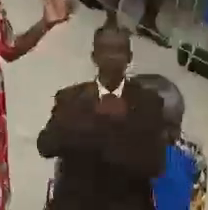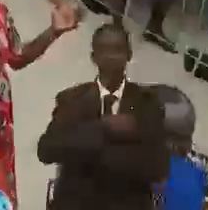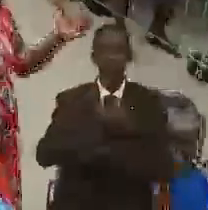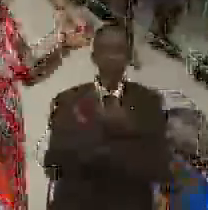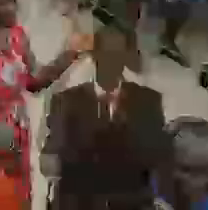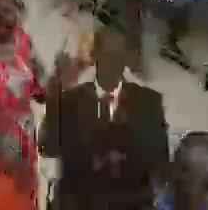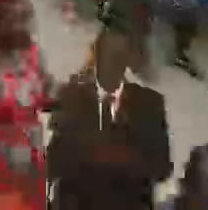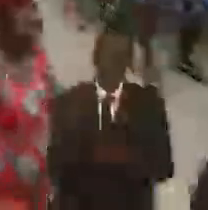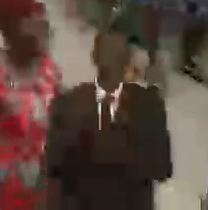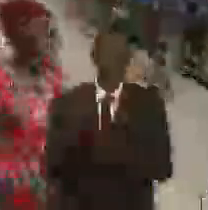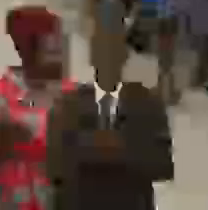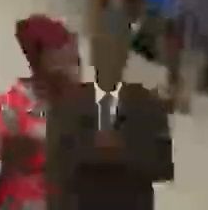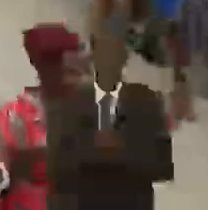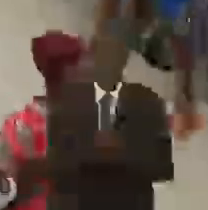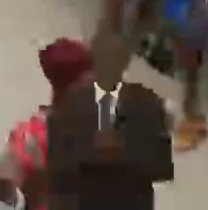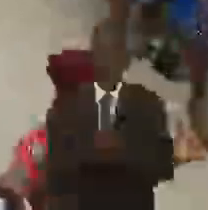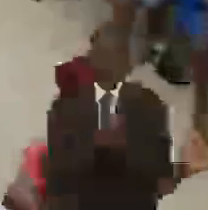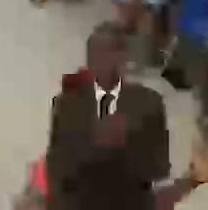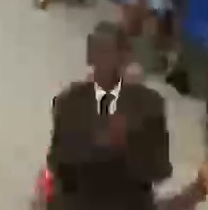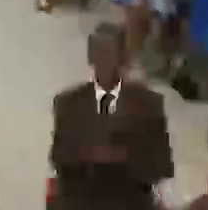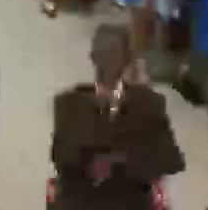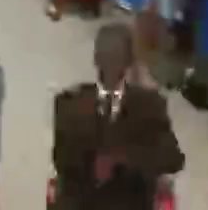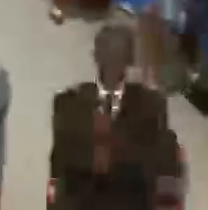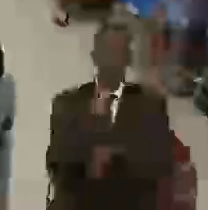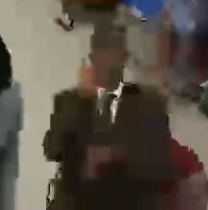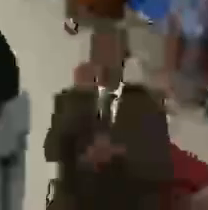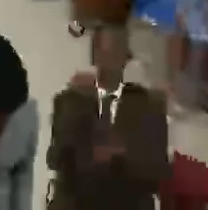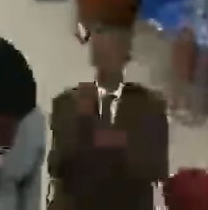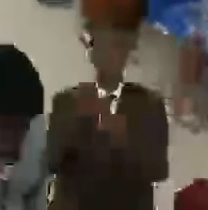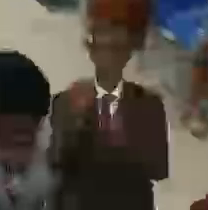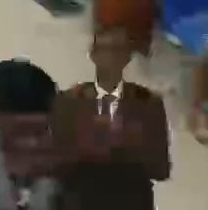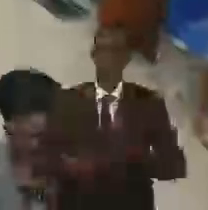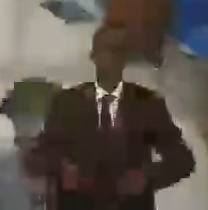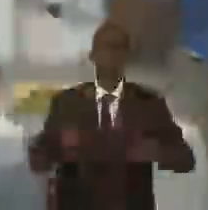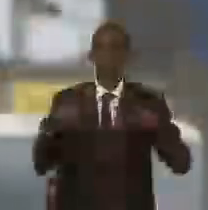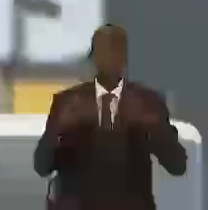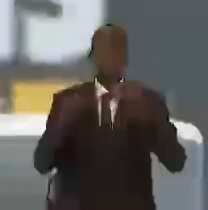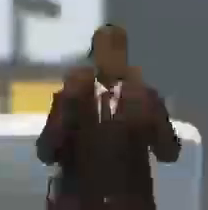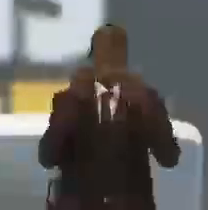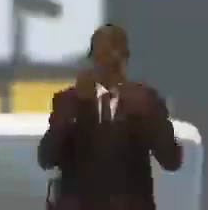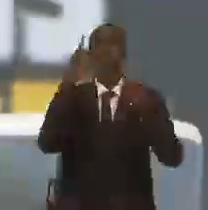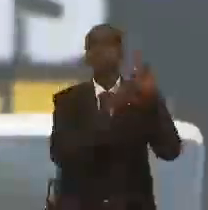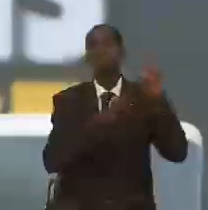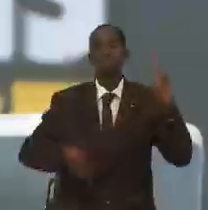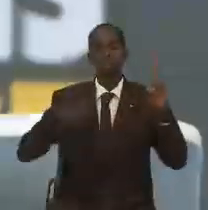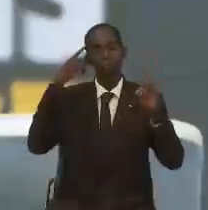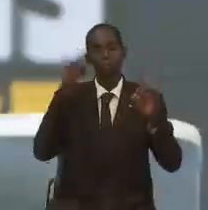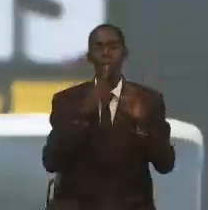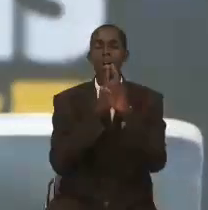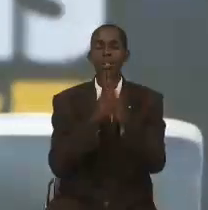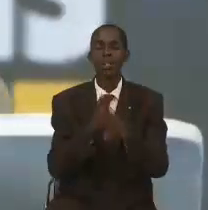name. Confirm your word in every life. Thank you, Lord, for the answer.